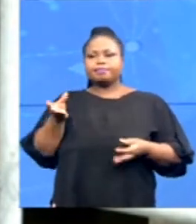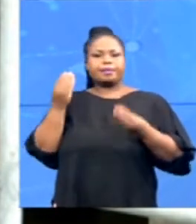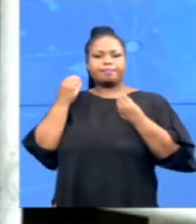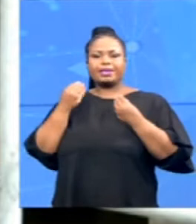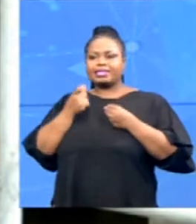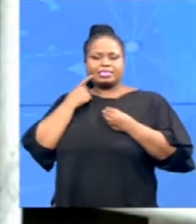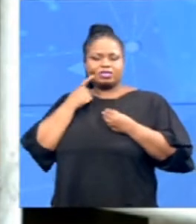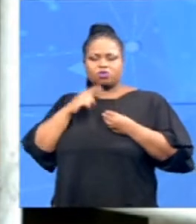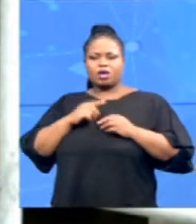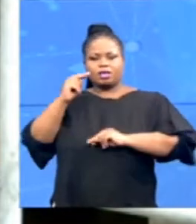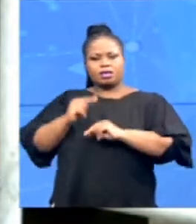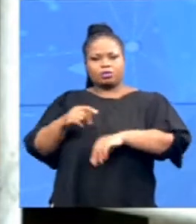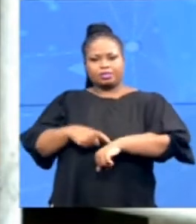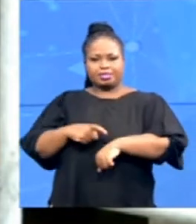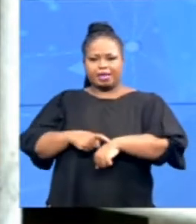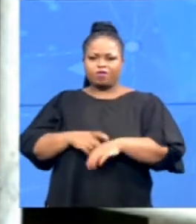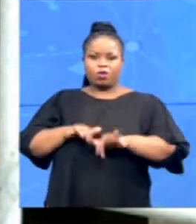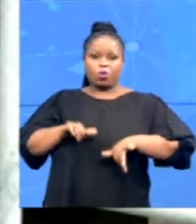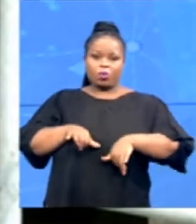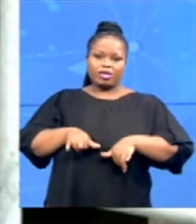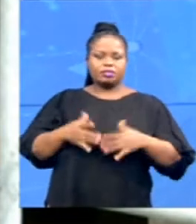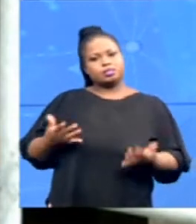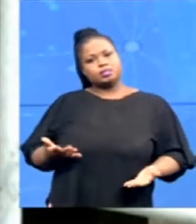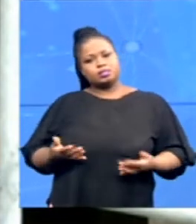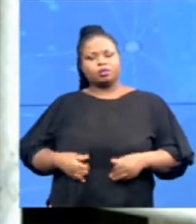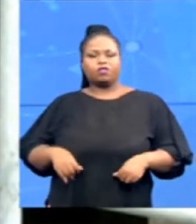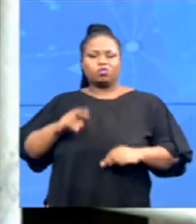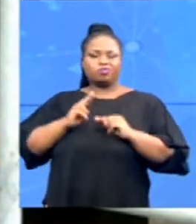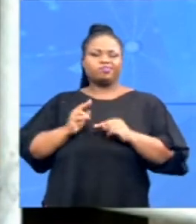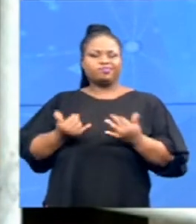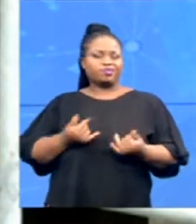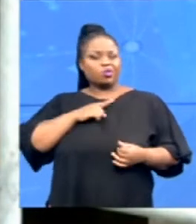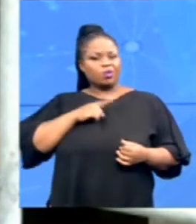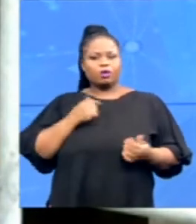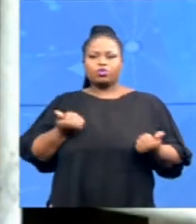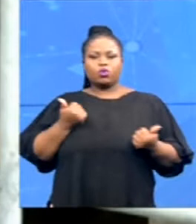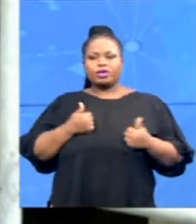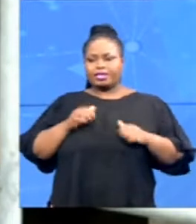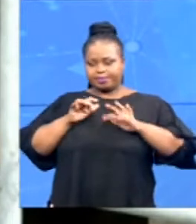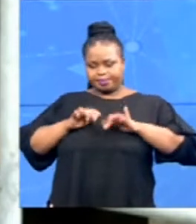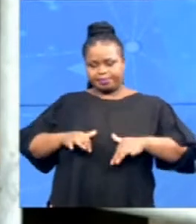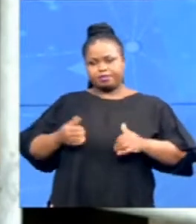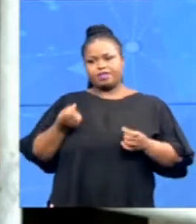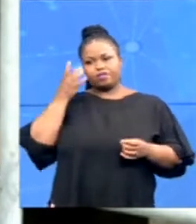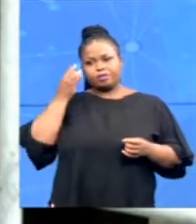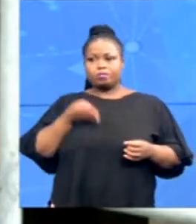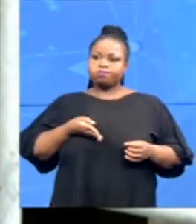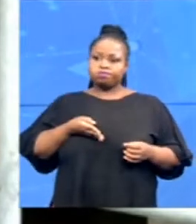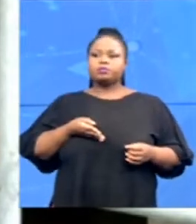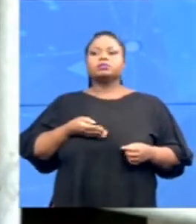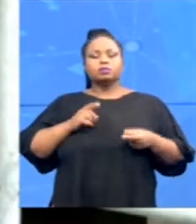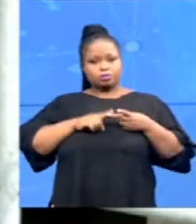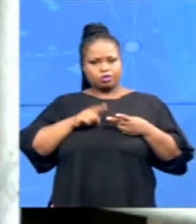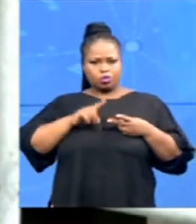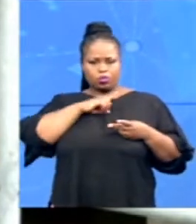it also reduces the waiting time for the patients, because we already would have captured the information and we have now better, more accurate data. Here